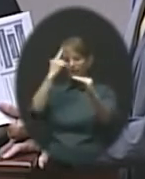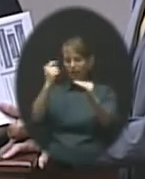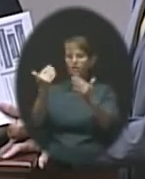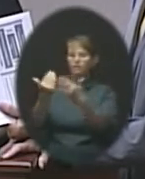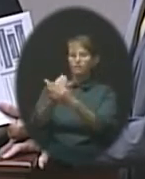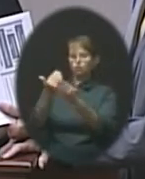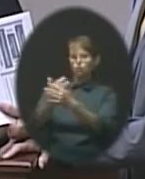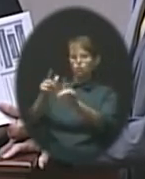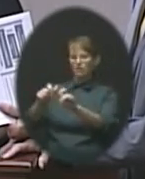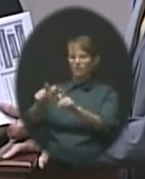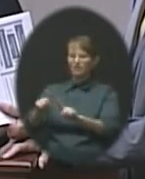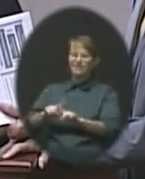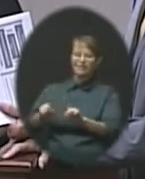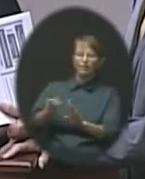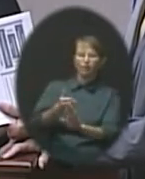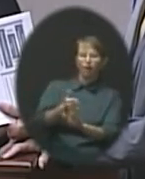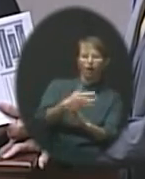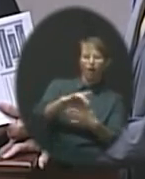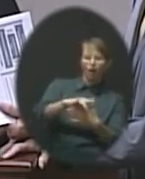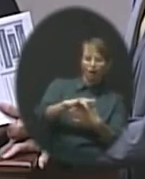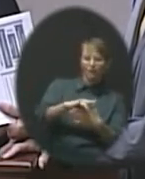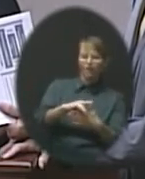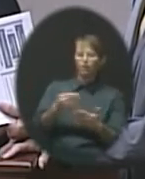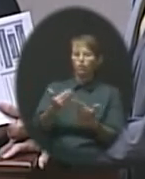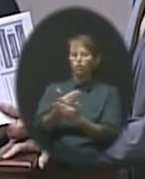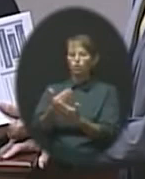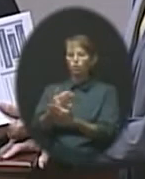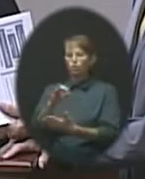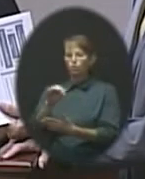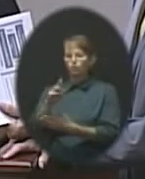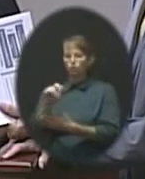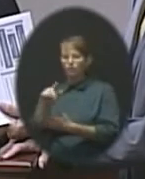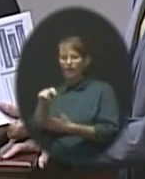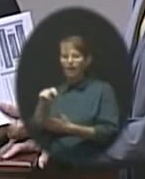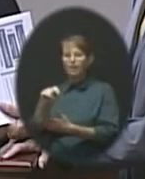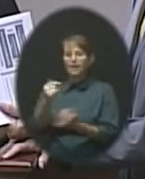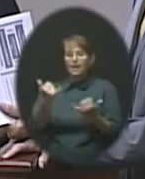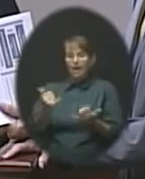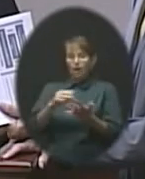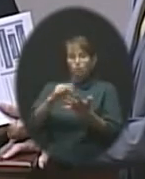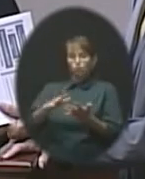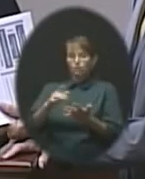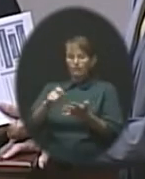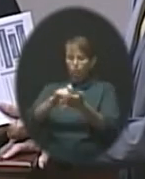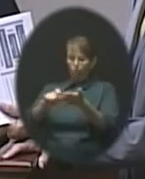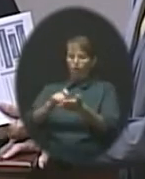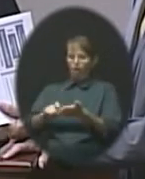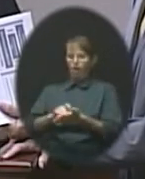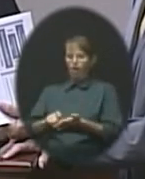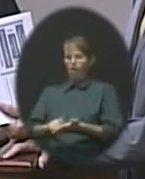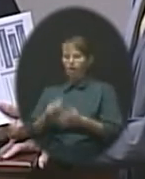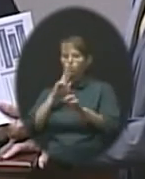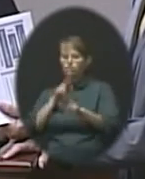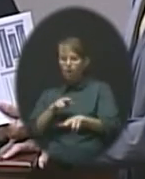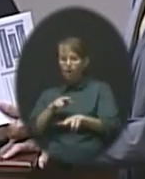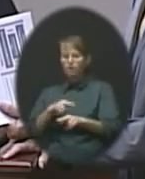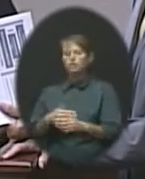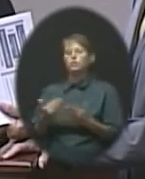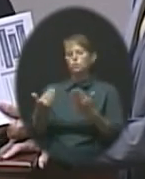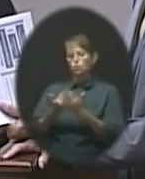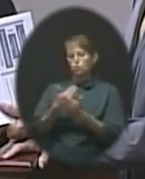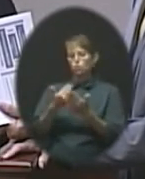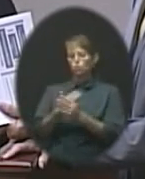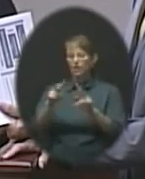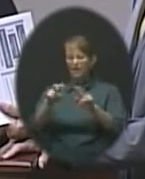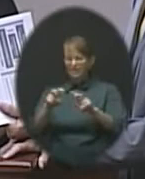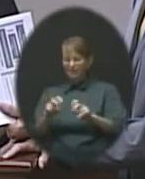in formats where kids are now having to write responses. There's lots of different even assessment techniques. It's a new assessment system.